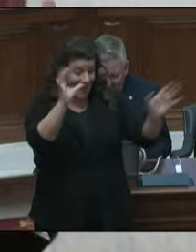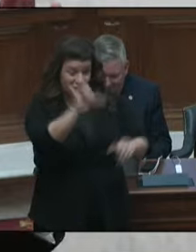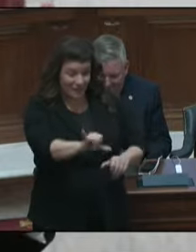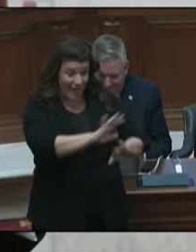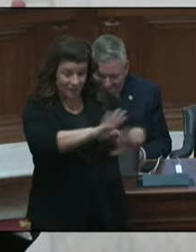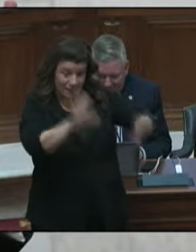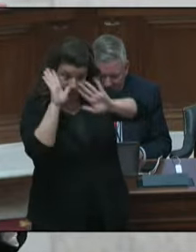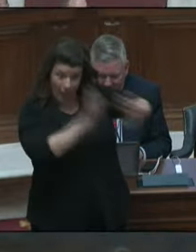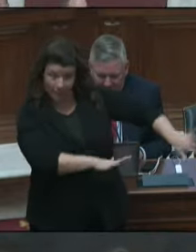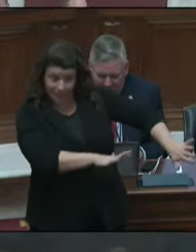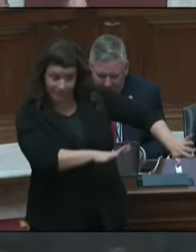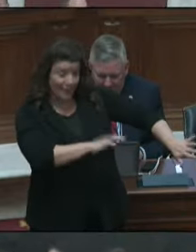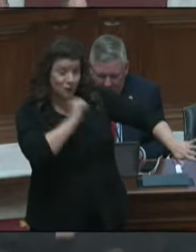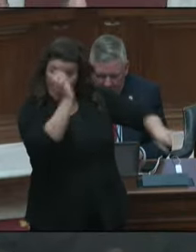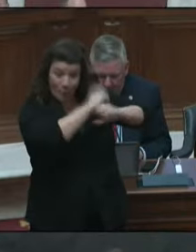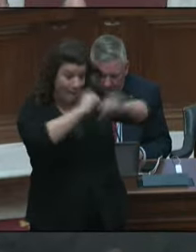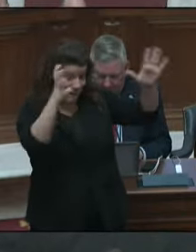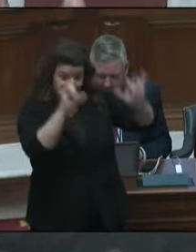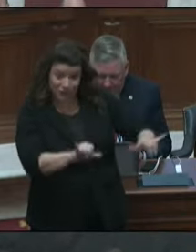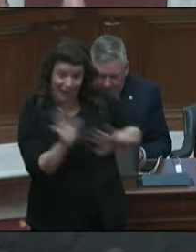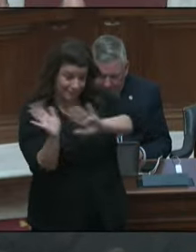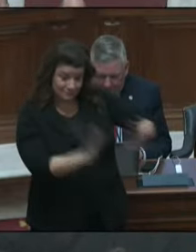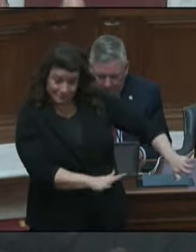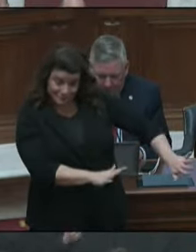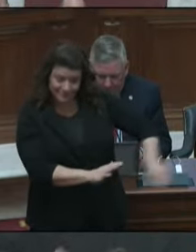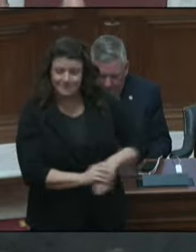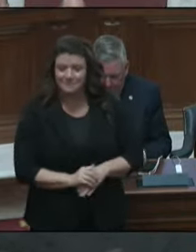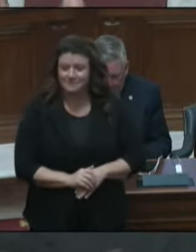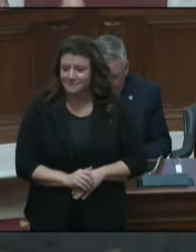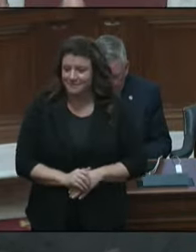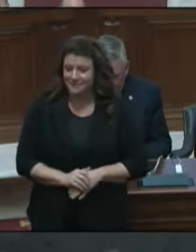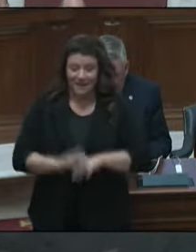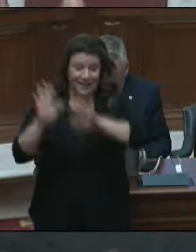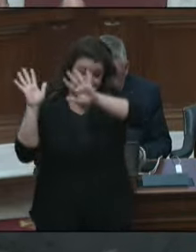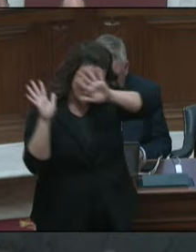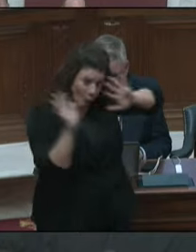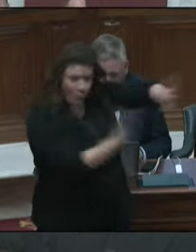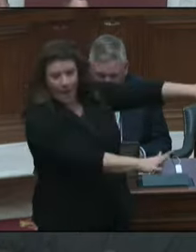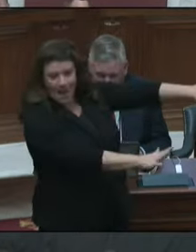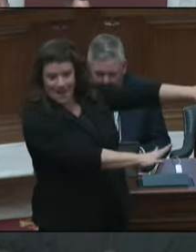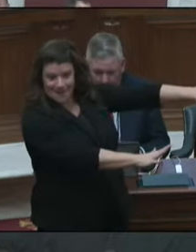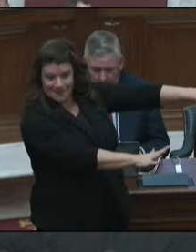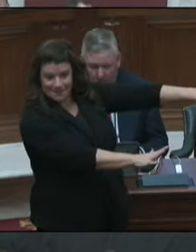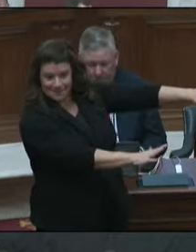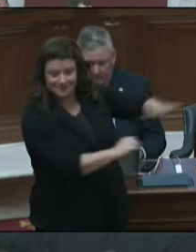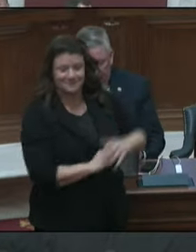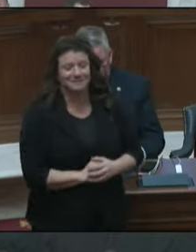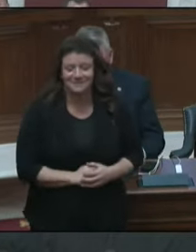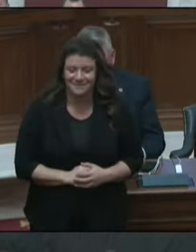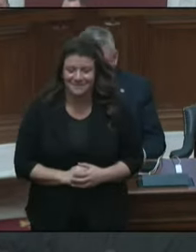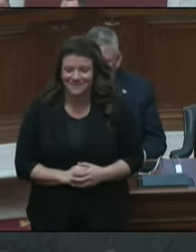Block it out of your mind. Now, we're good with that being way out of your mind.